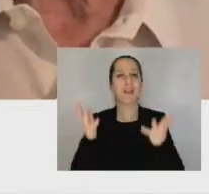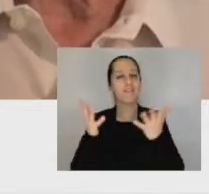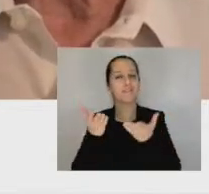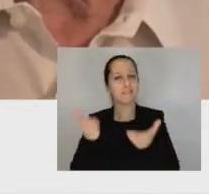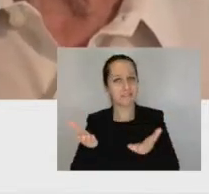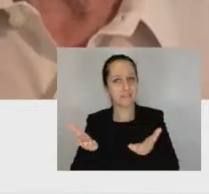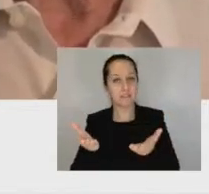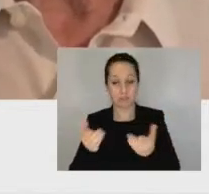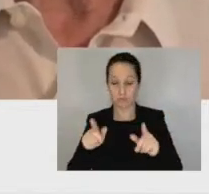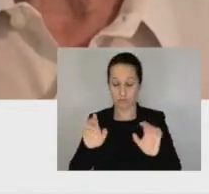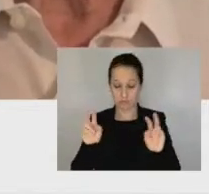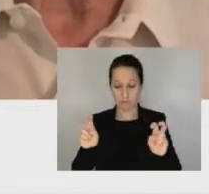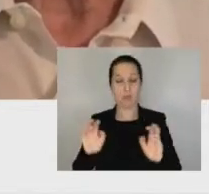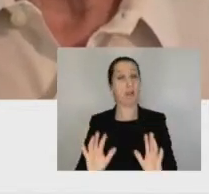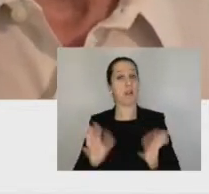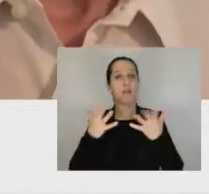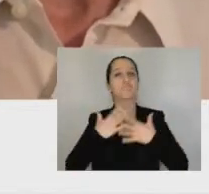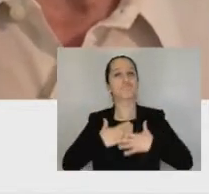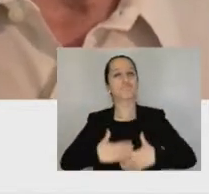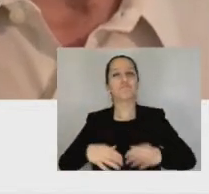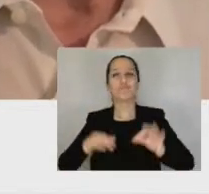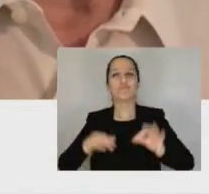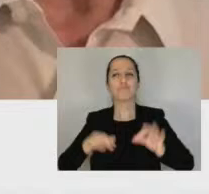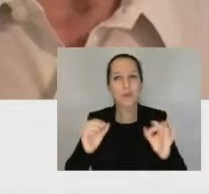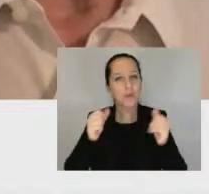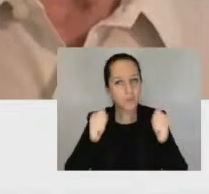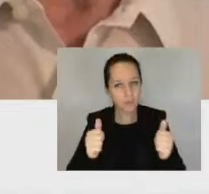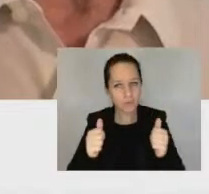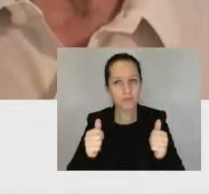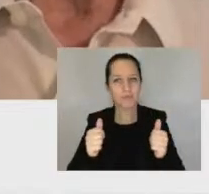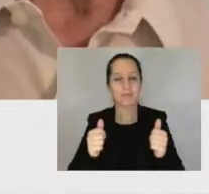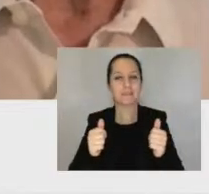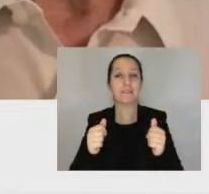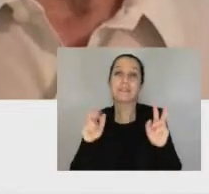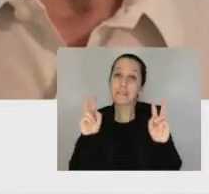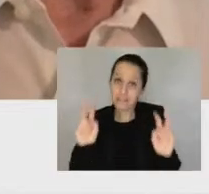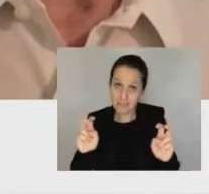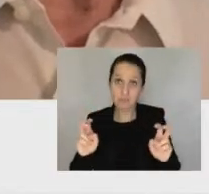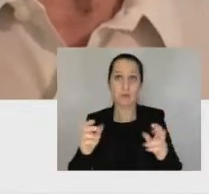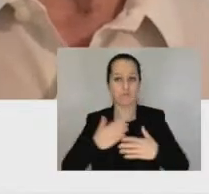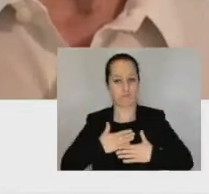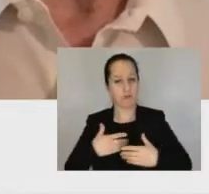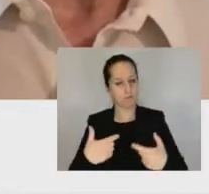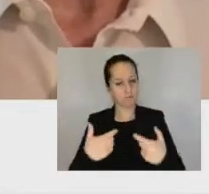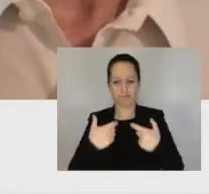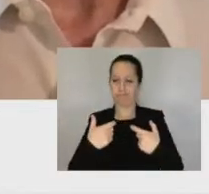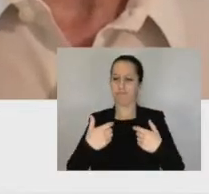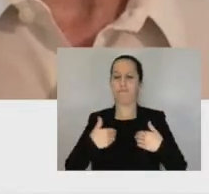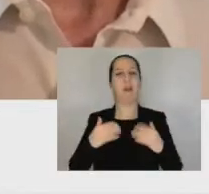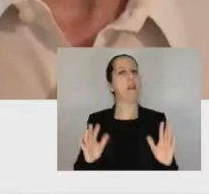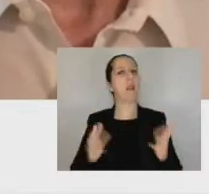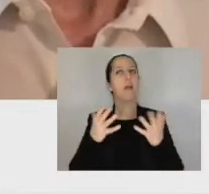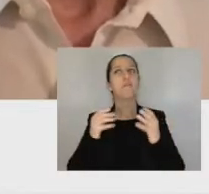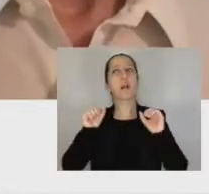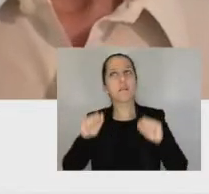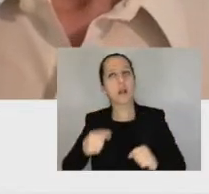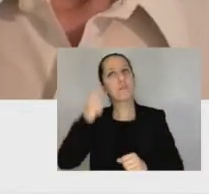control over our life. Agency, empowerment, a key.